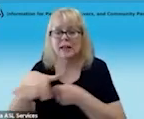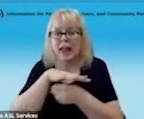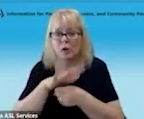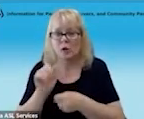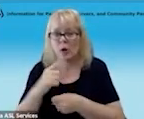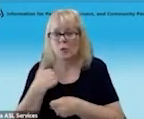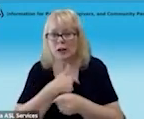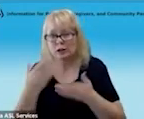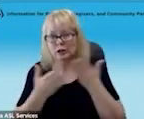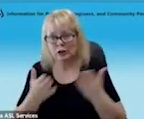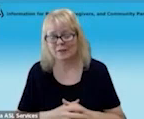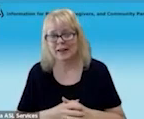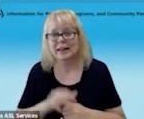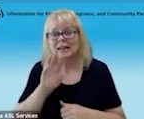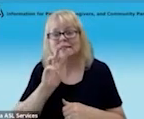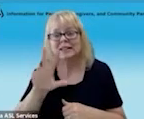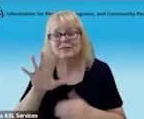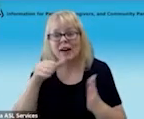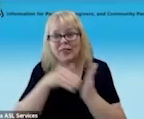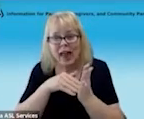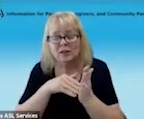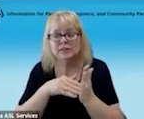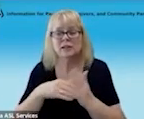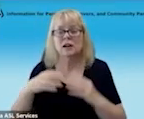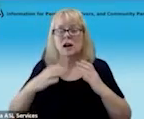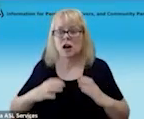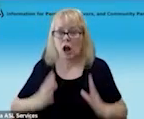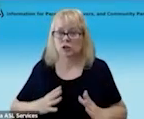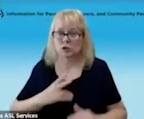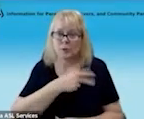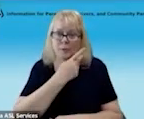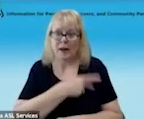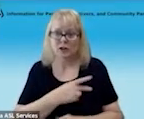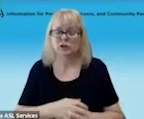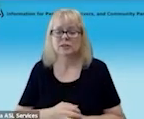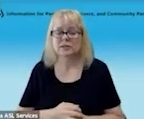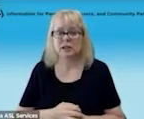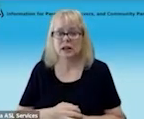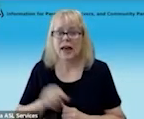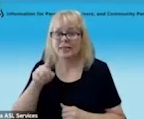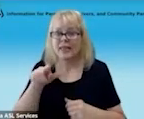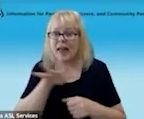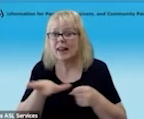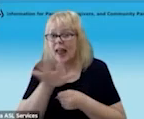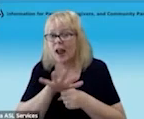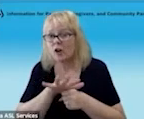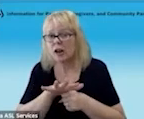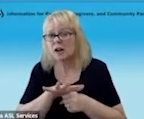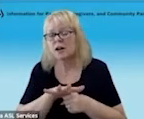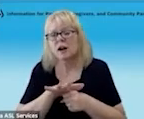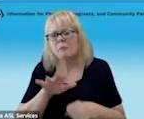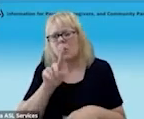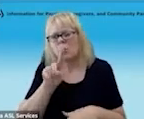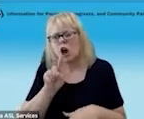with the Native community. Next slide, please. So this is a map that shows the area that we